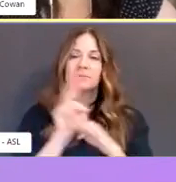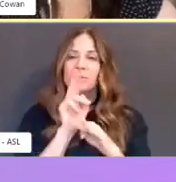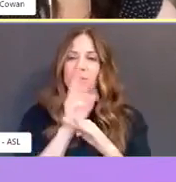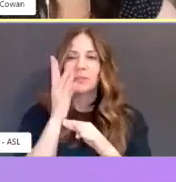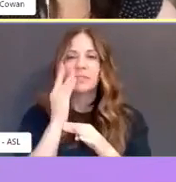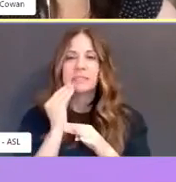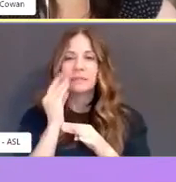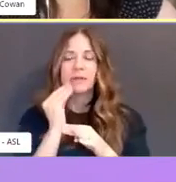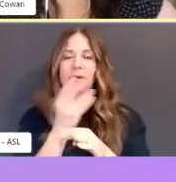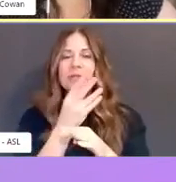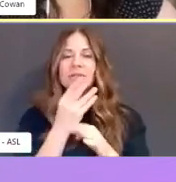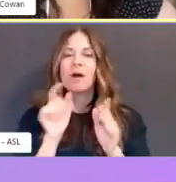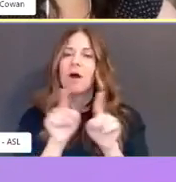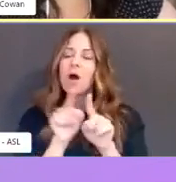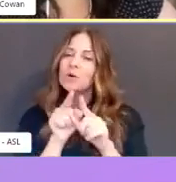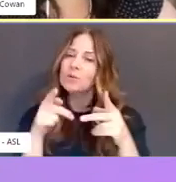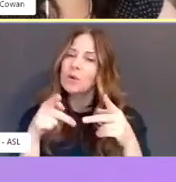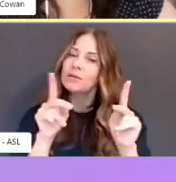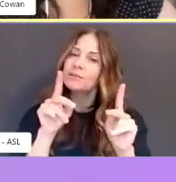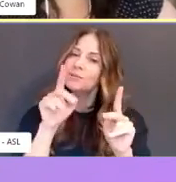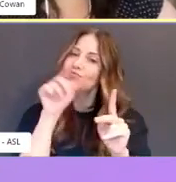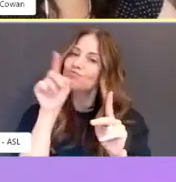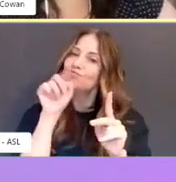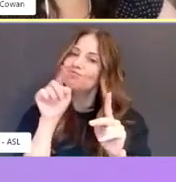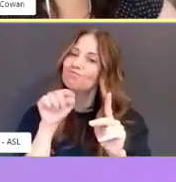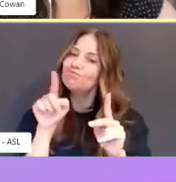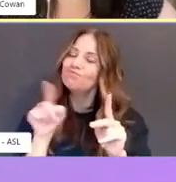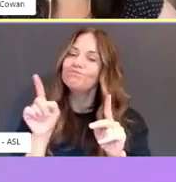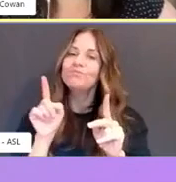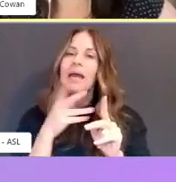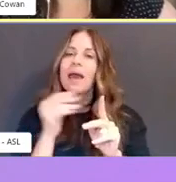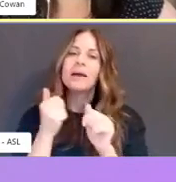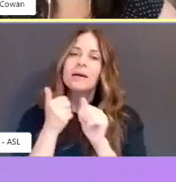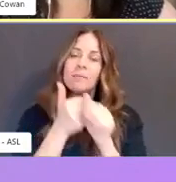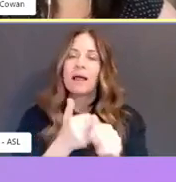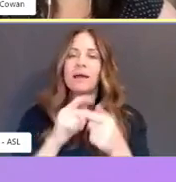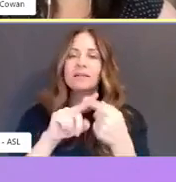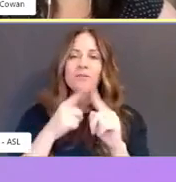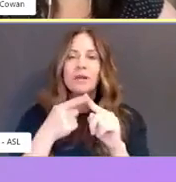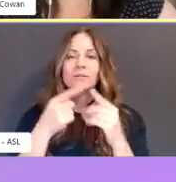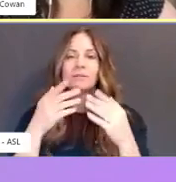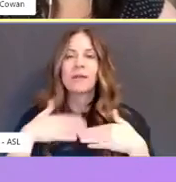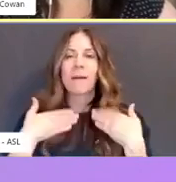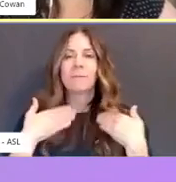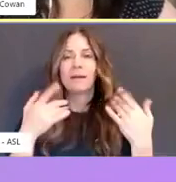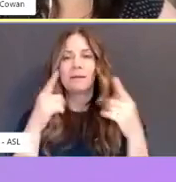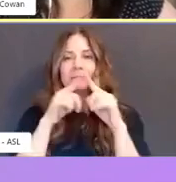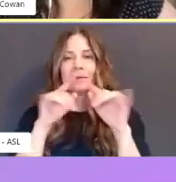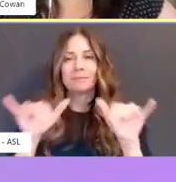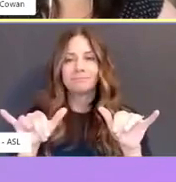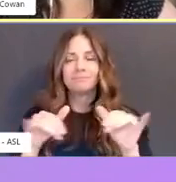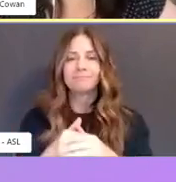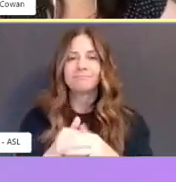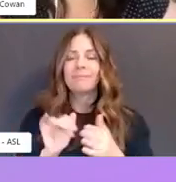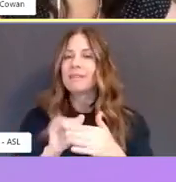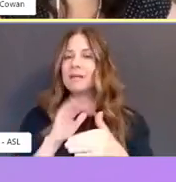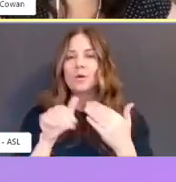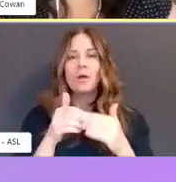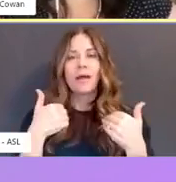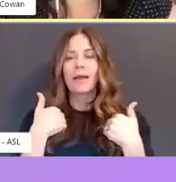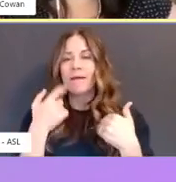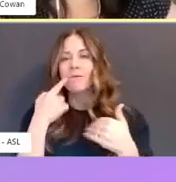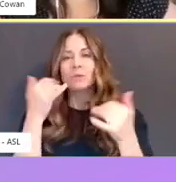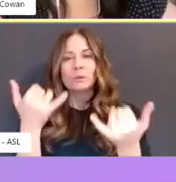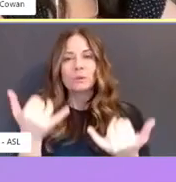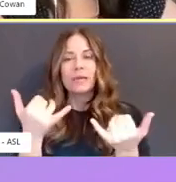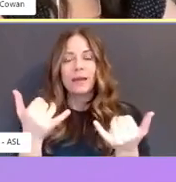experience that also allows us to check those boxes and to make our compliance friends happy. That is all I have for